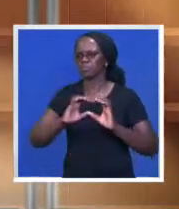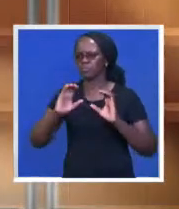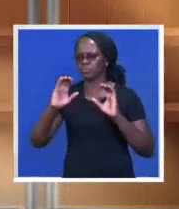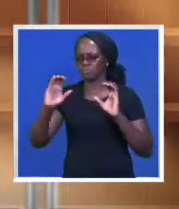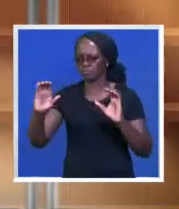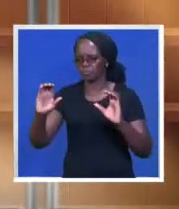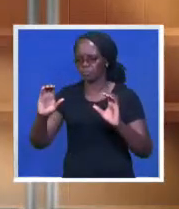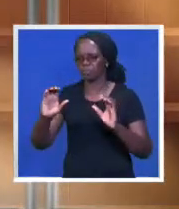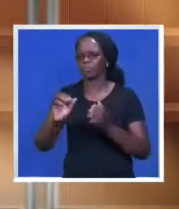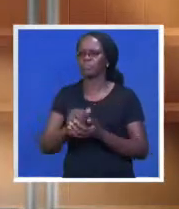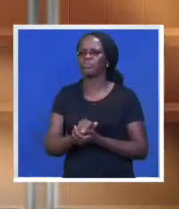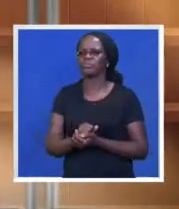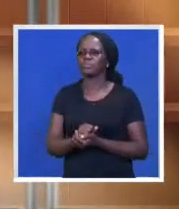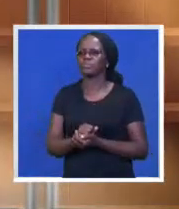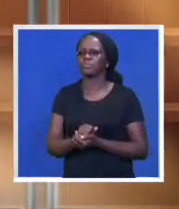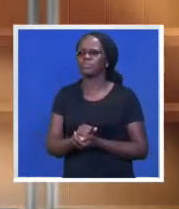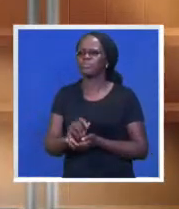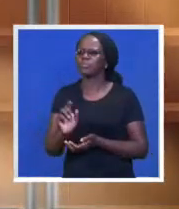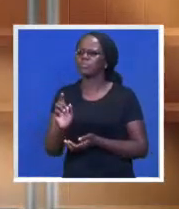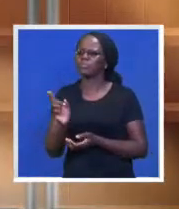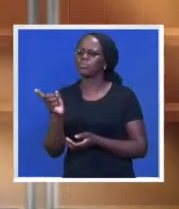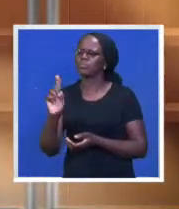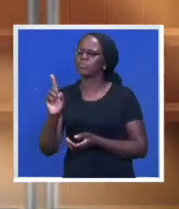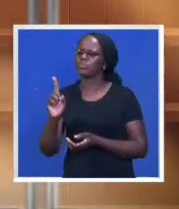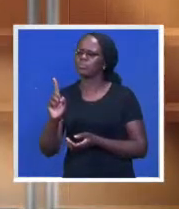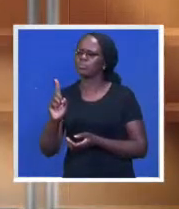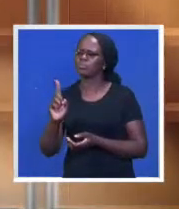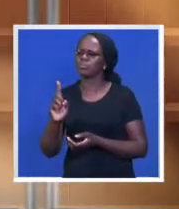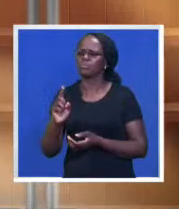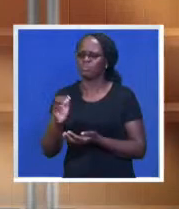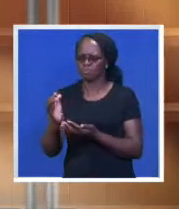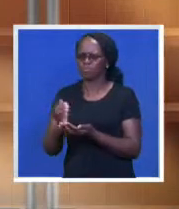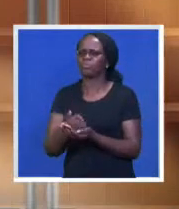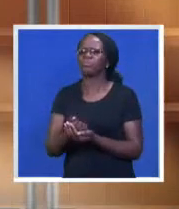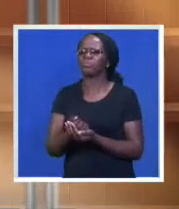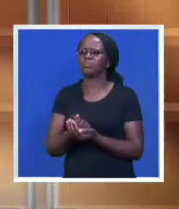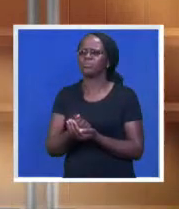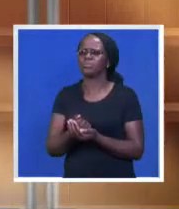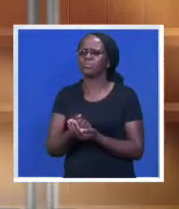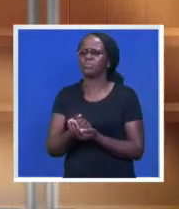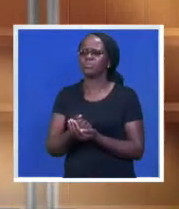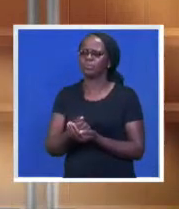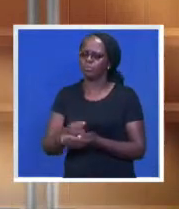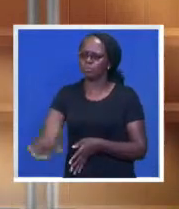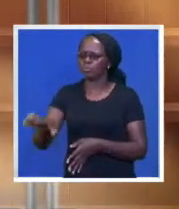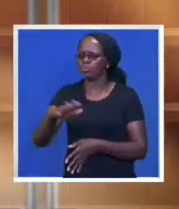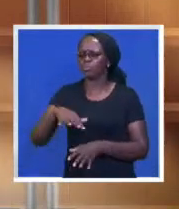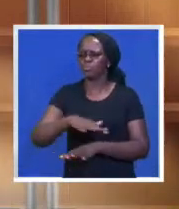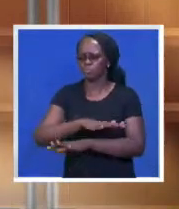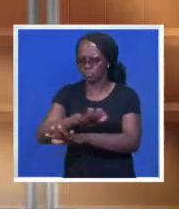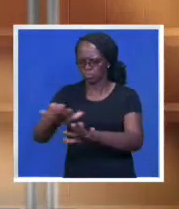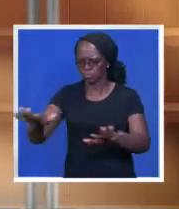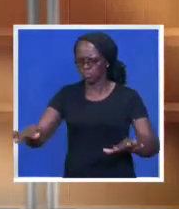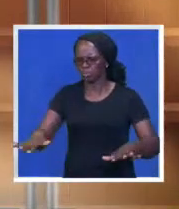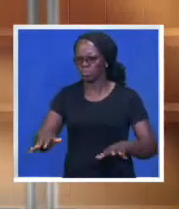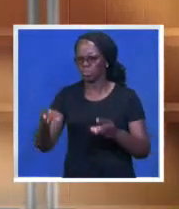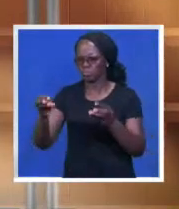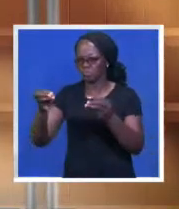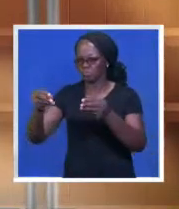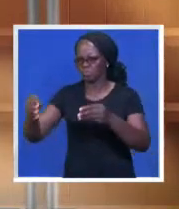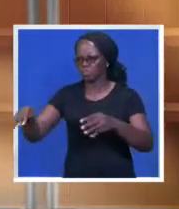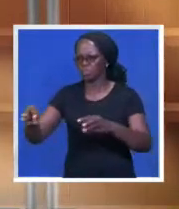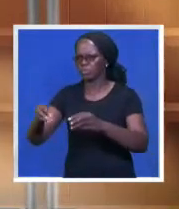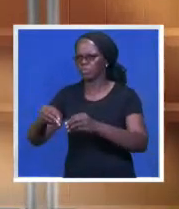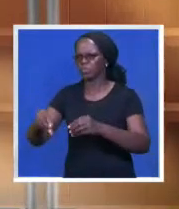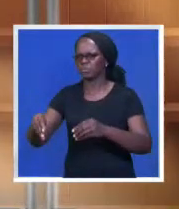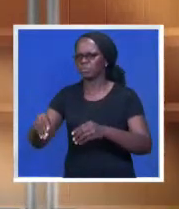it and keep it. What do you keep? The environment, be it the soil, be it the vegetation, be it the animals,